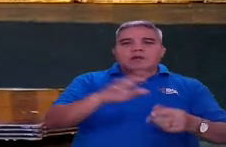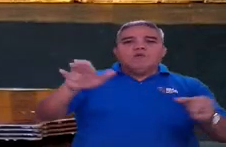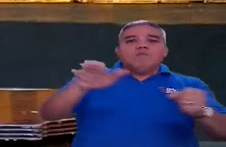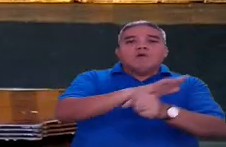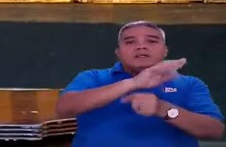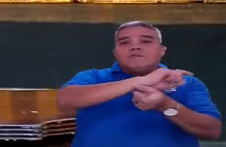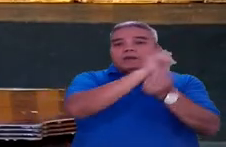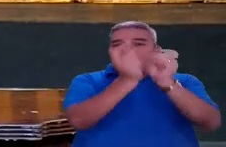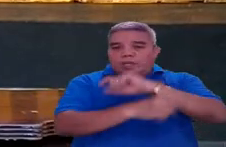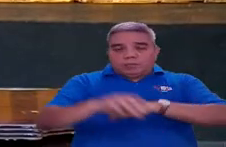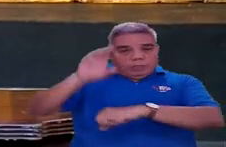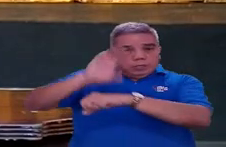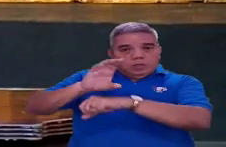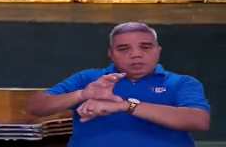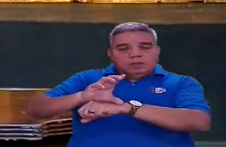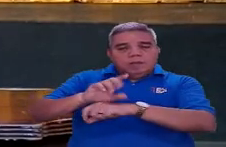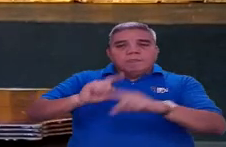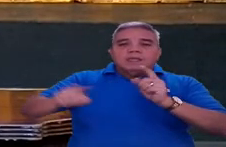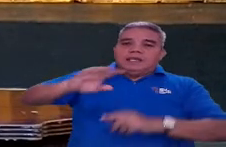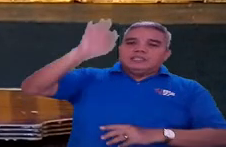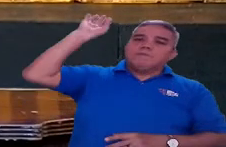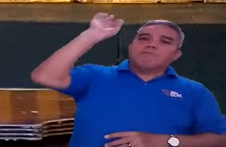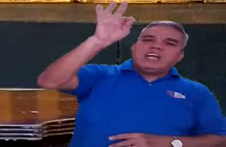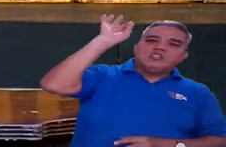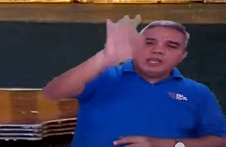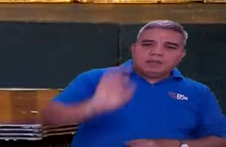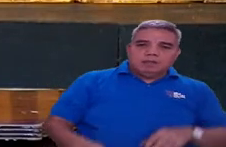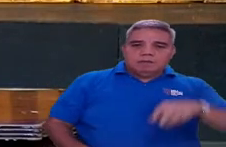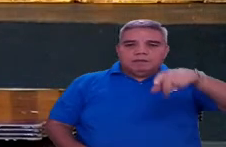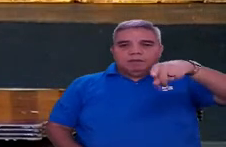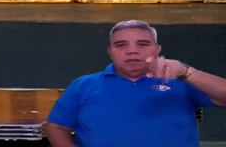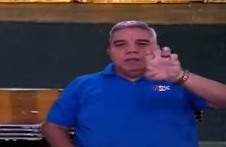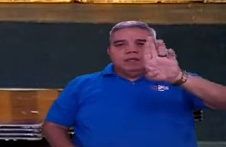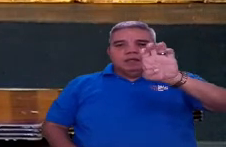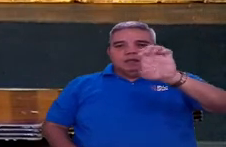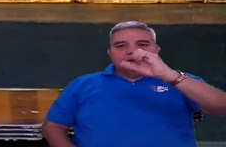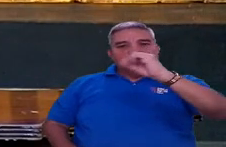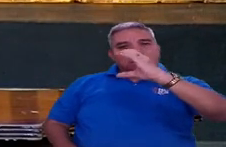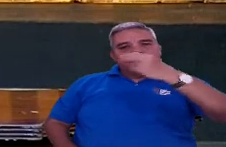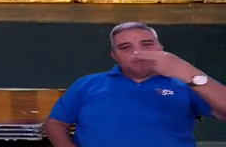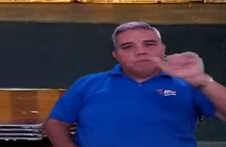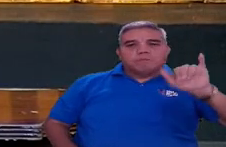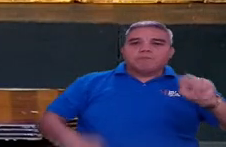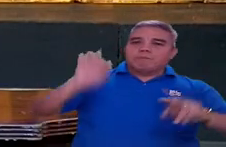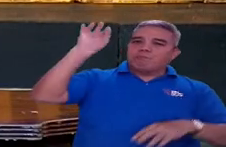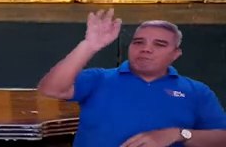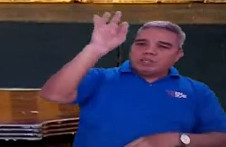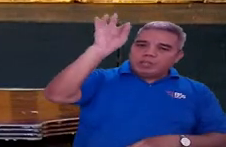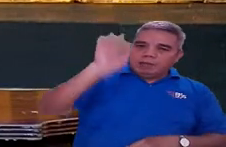and strengthen the church. It is preaching. Preaching.